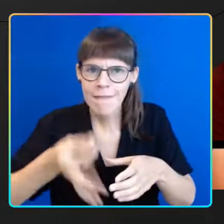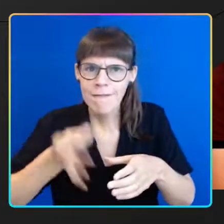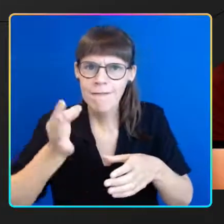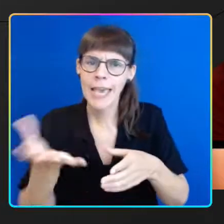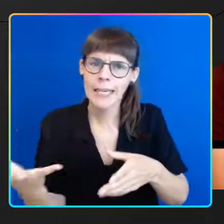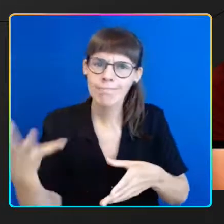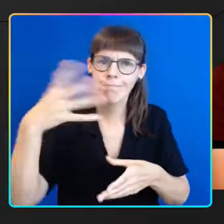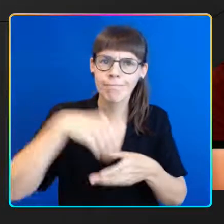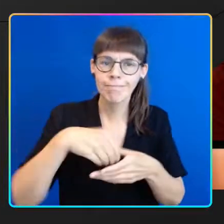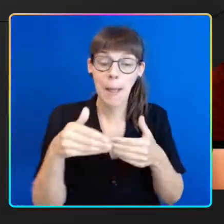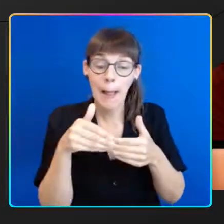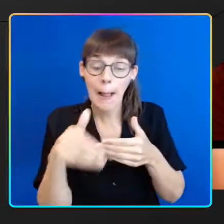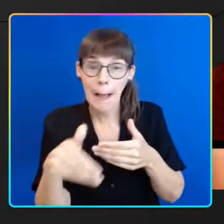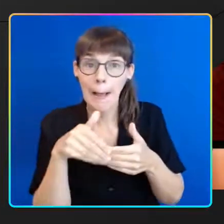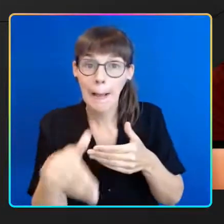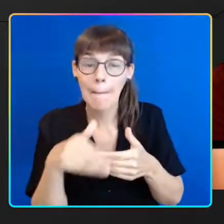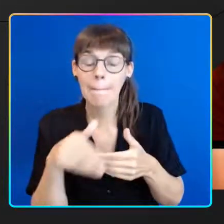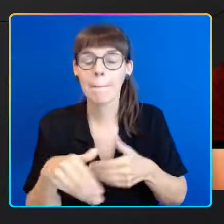this show at